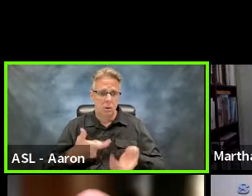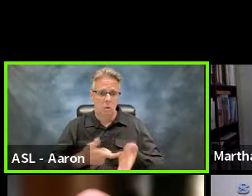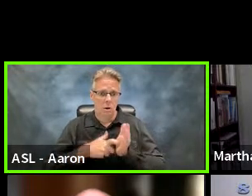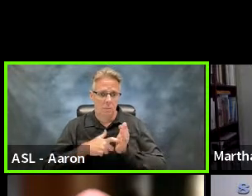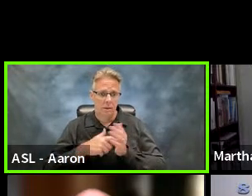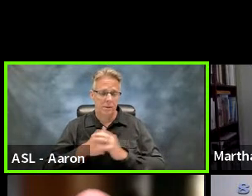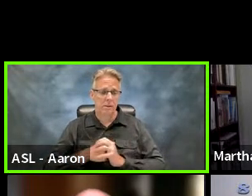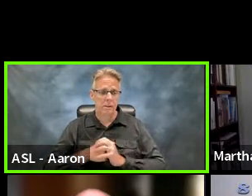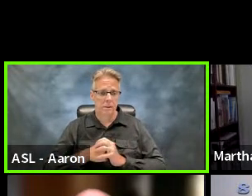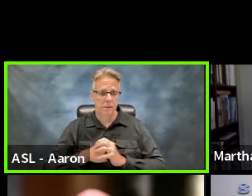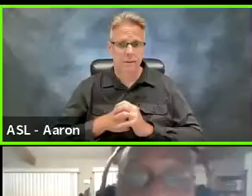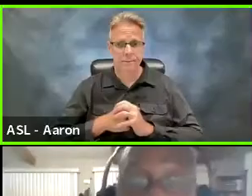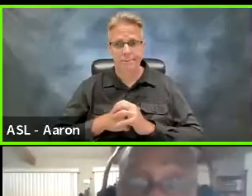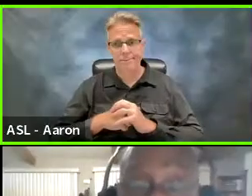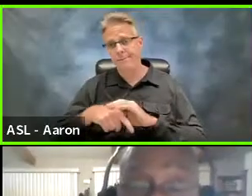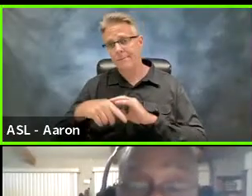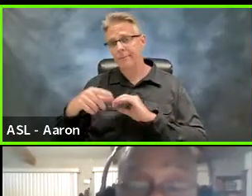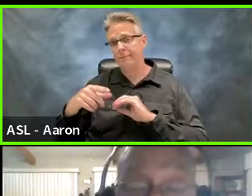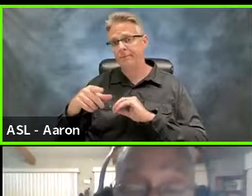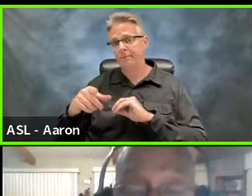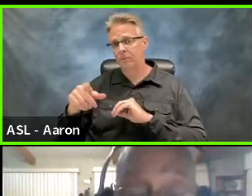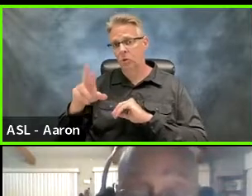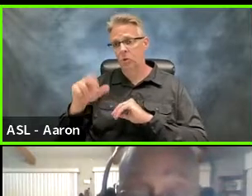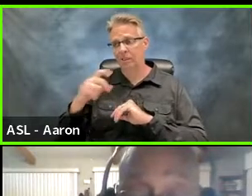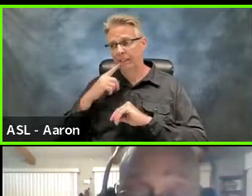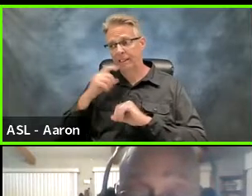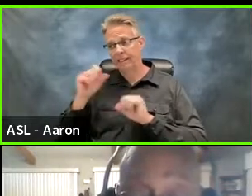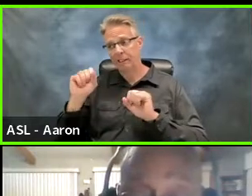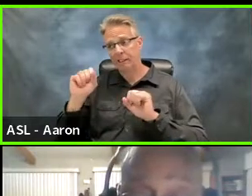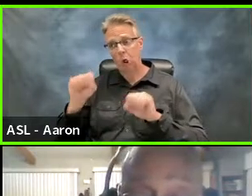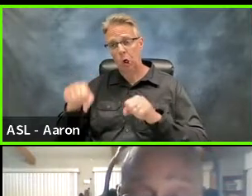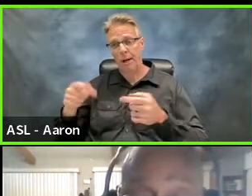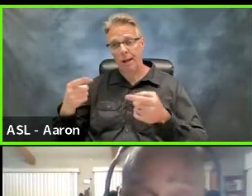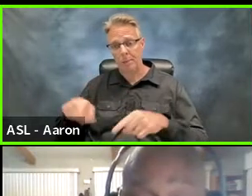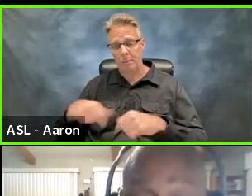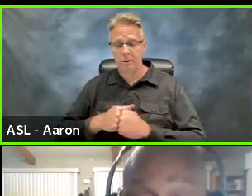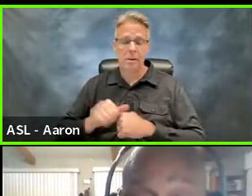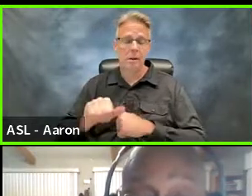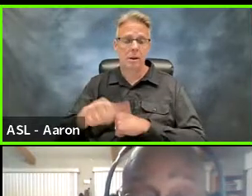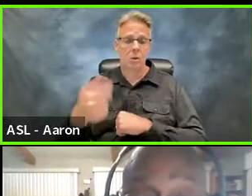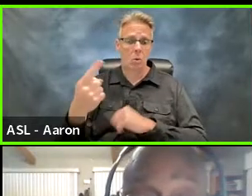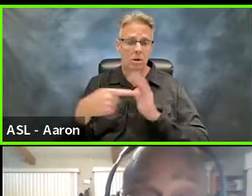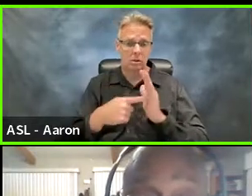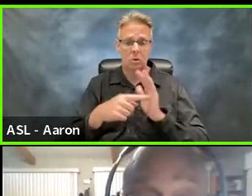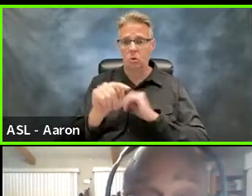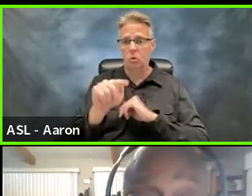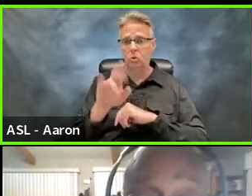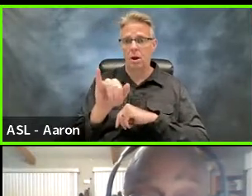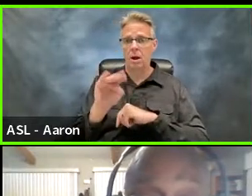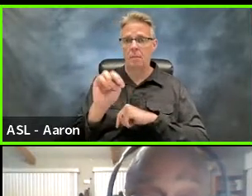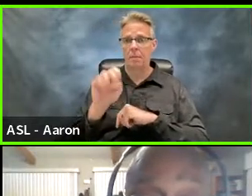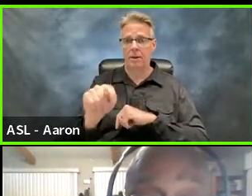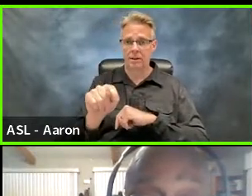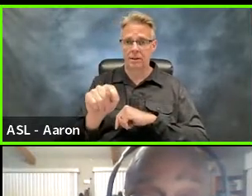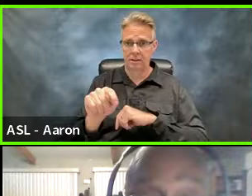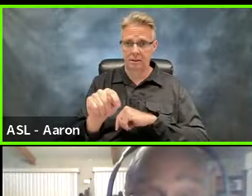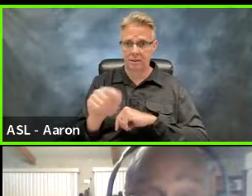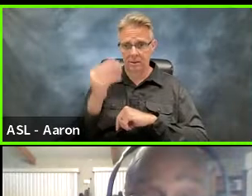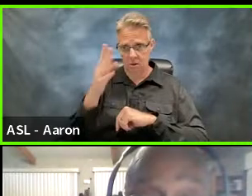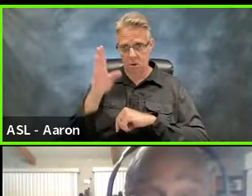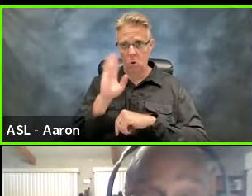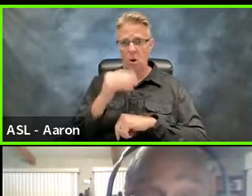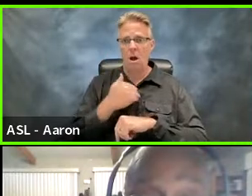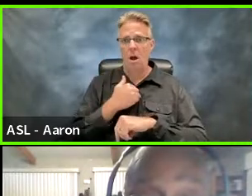requirements? We might. I'll give you another example. TriMet said there's going to be light rail